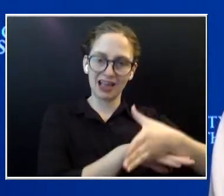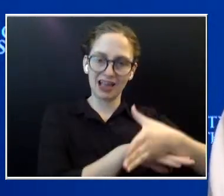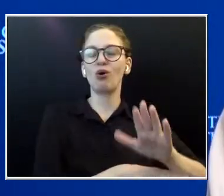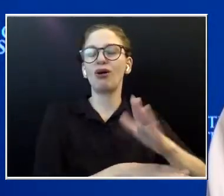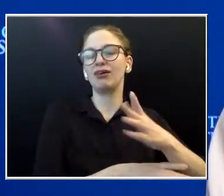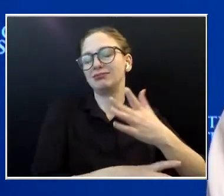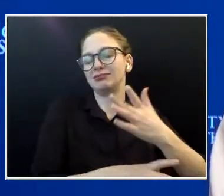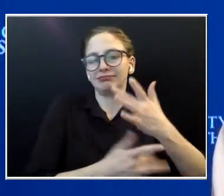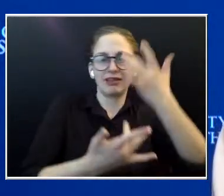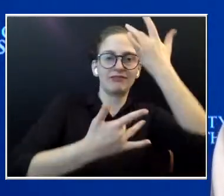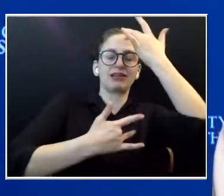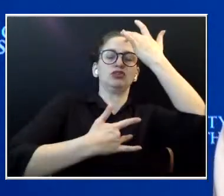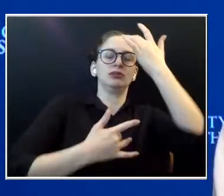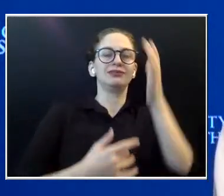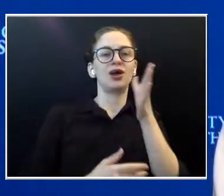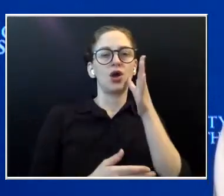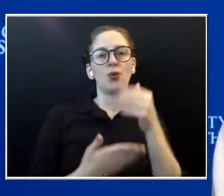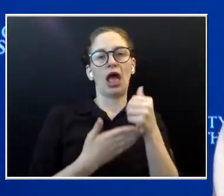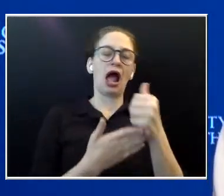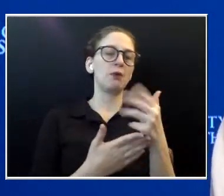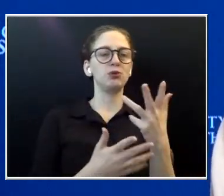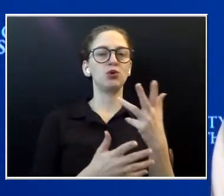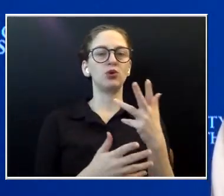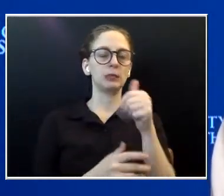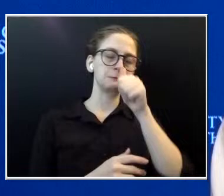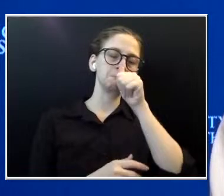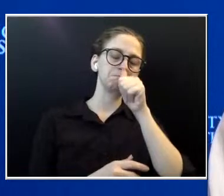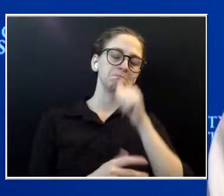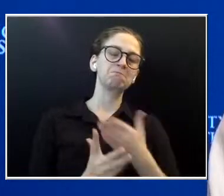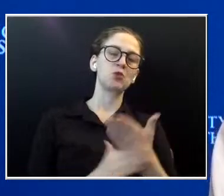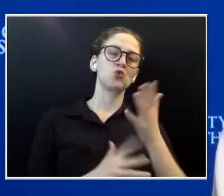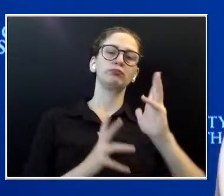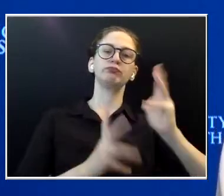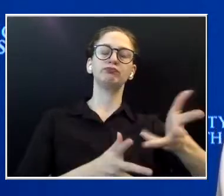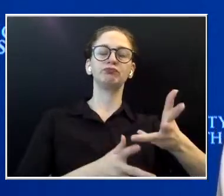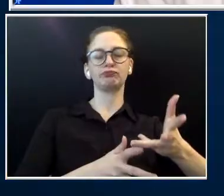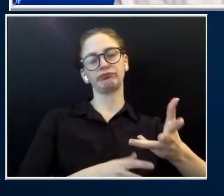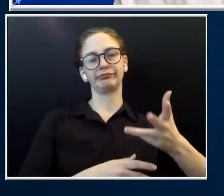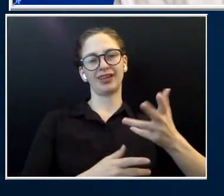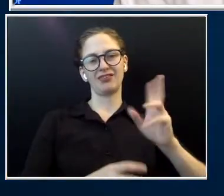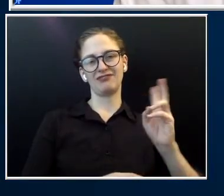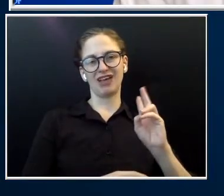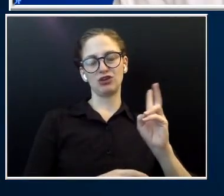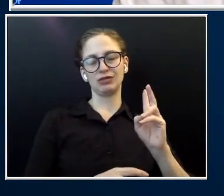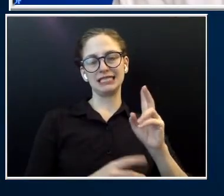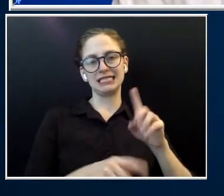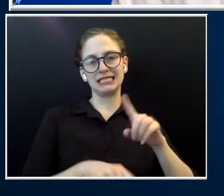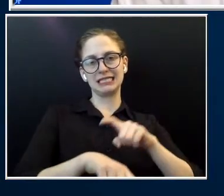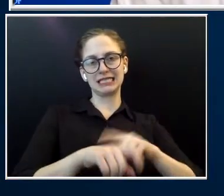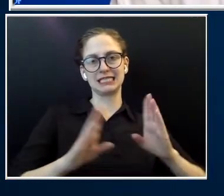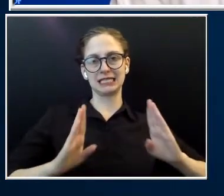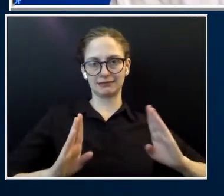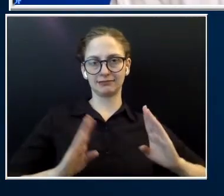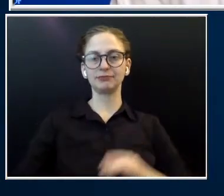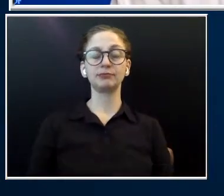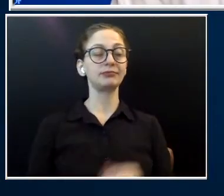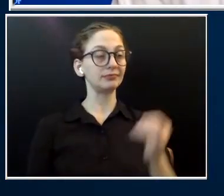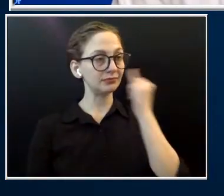the rest of the respiratory viral season to help reduce your risk of further disease. And if you're over 65, there's RSV